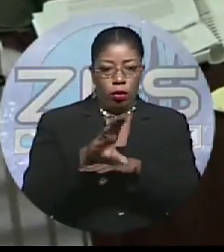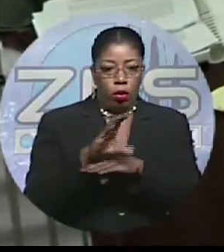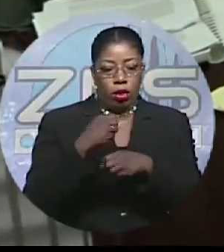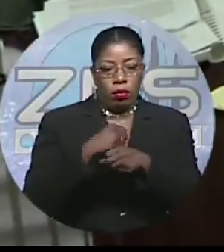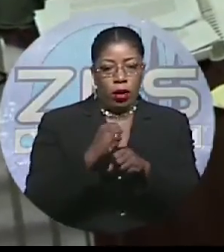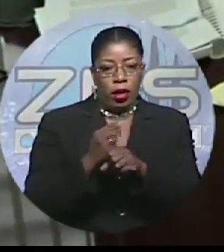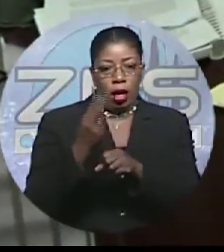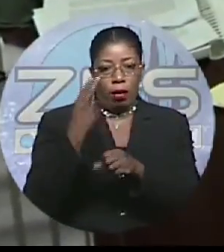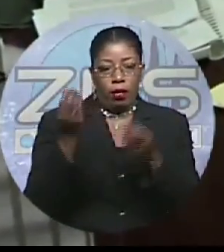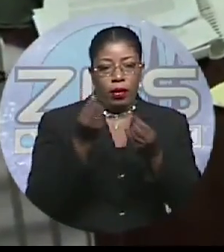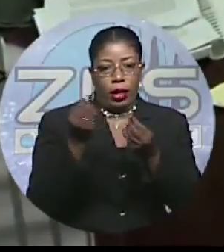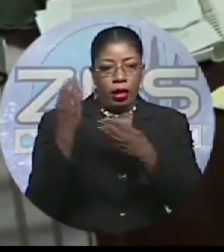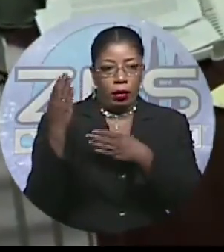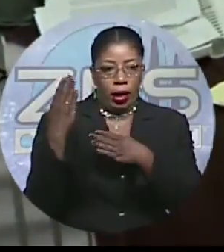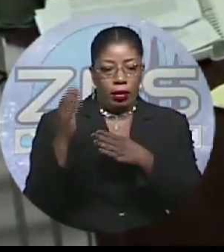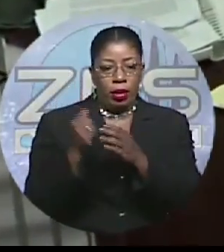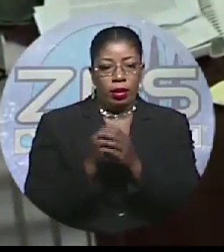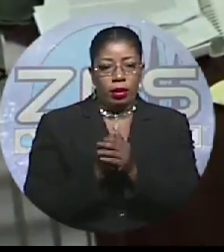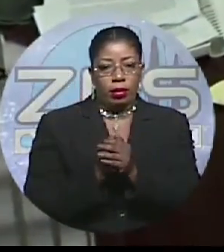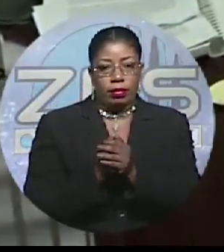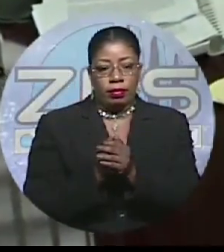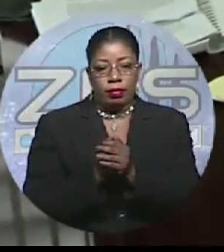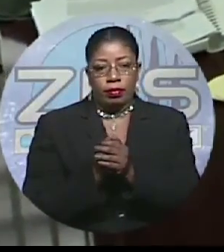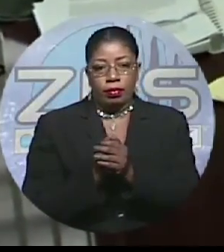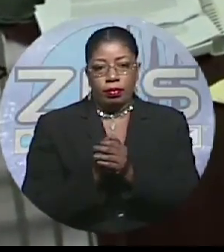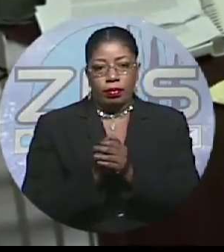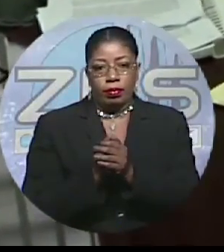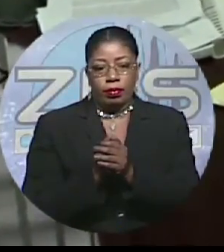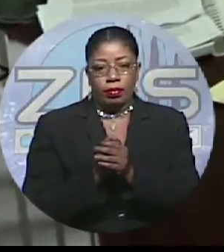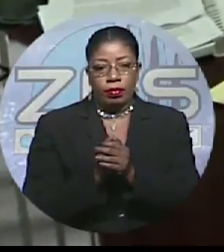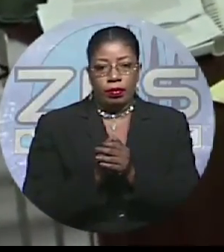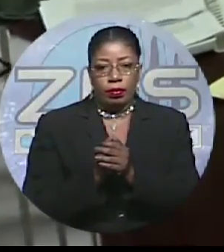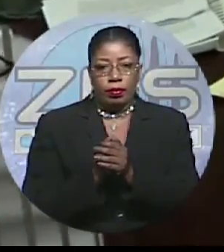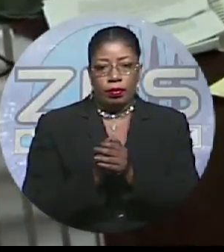made up of non-Bahamians. Cleopatra Murphy, ZNS Network News.